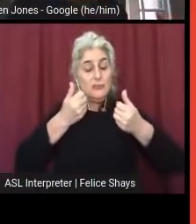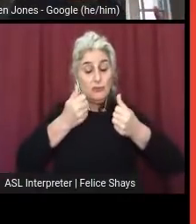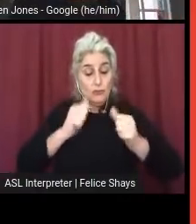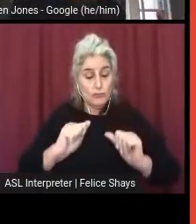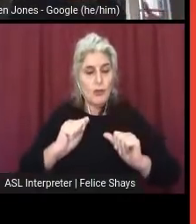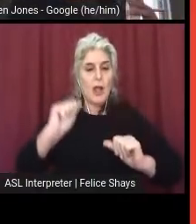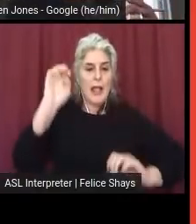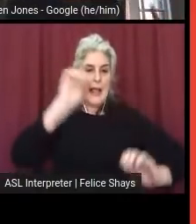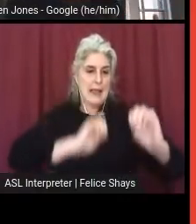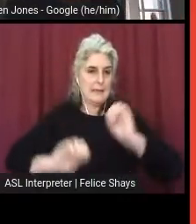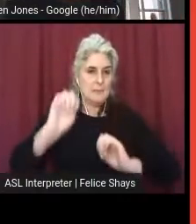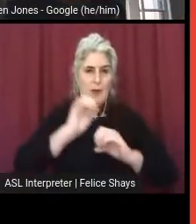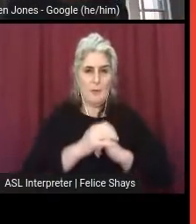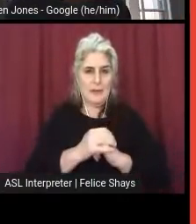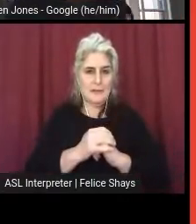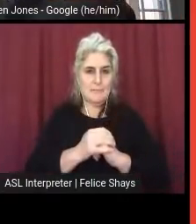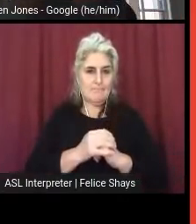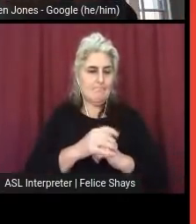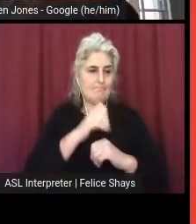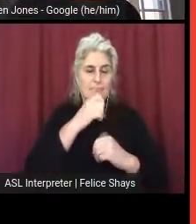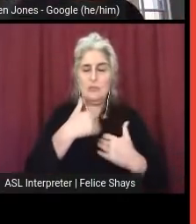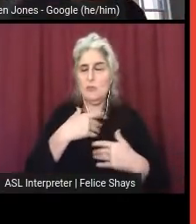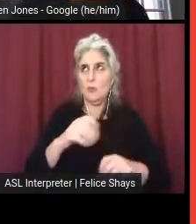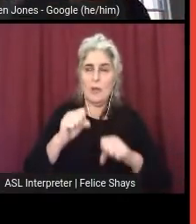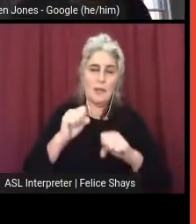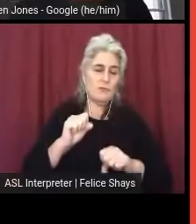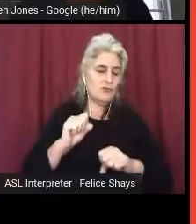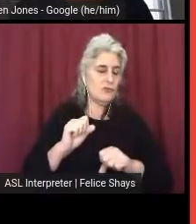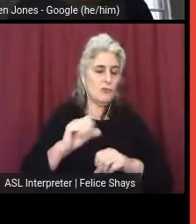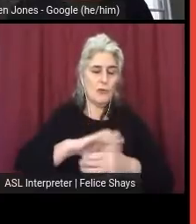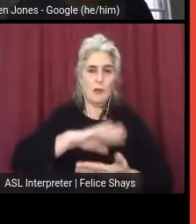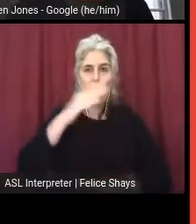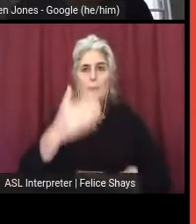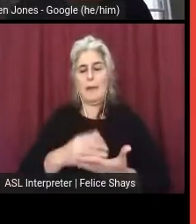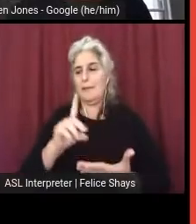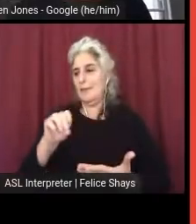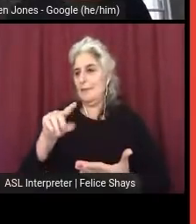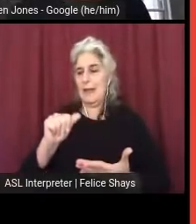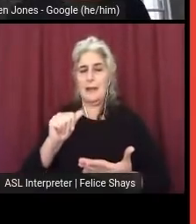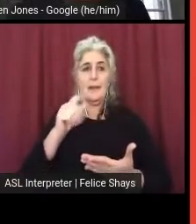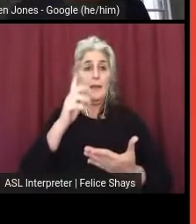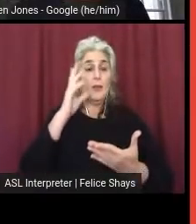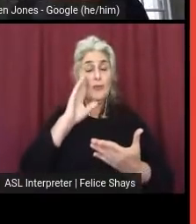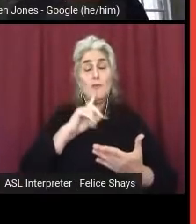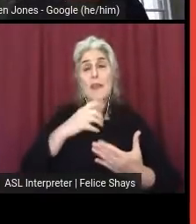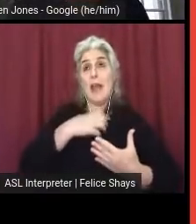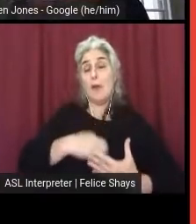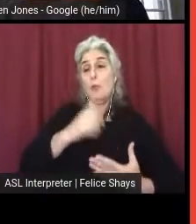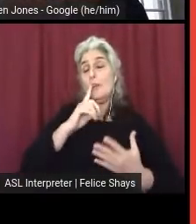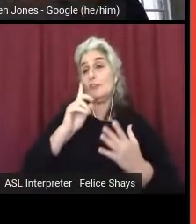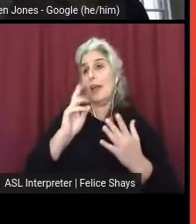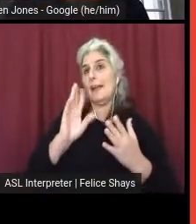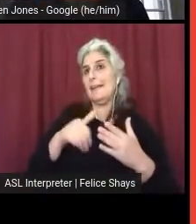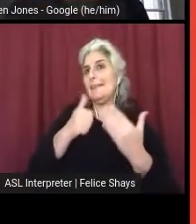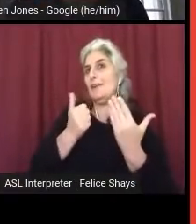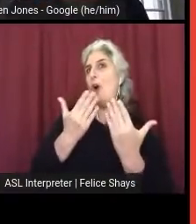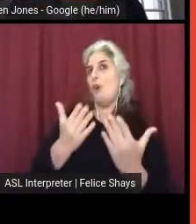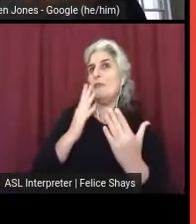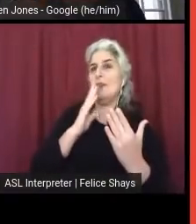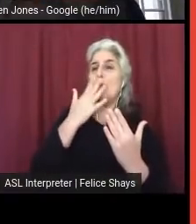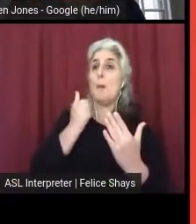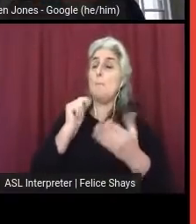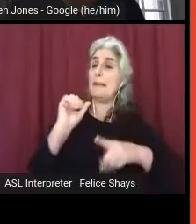is not a body of data, patterns of data. I can't put up a best practices checklist for you for messaging to your consumers in